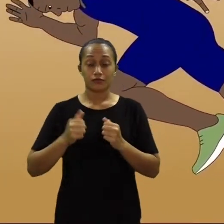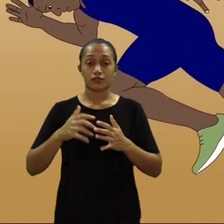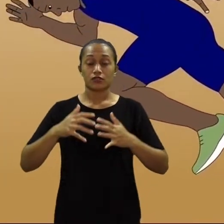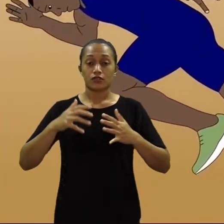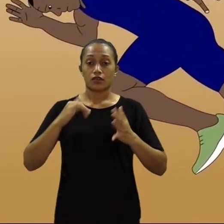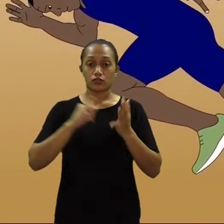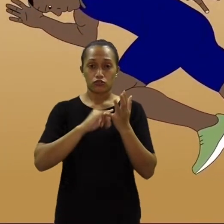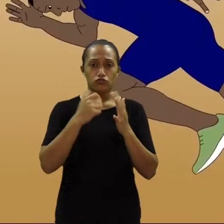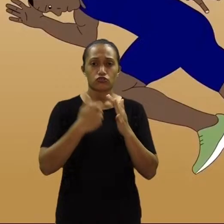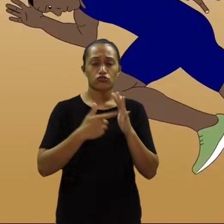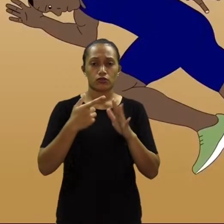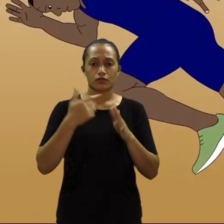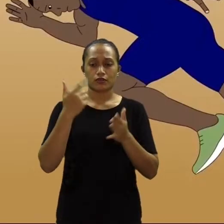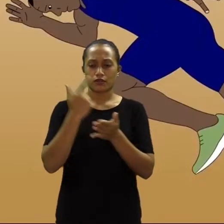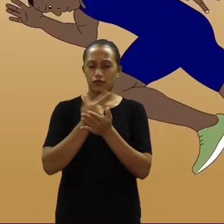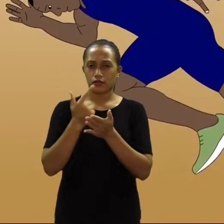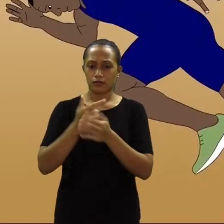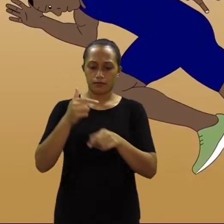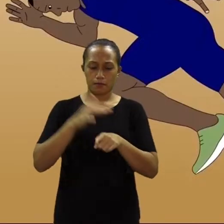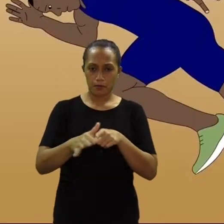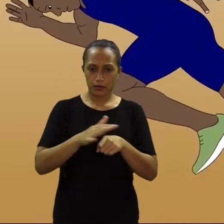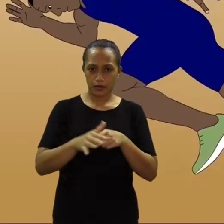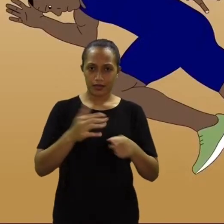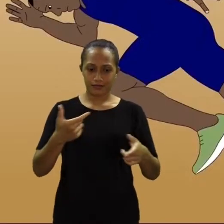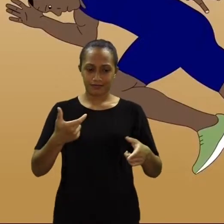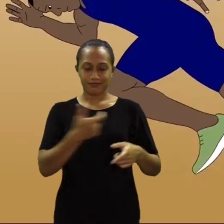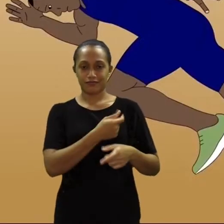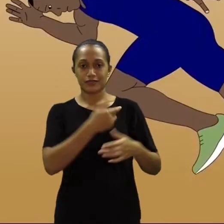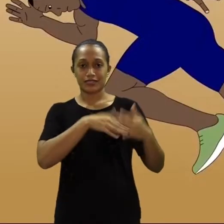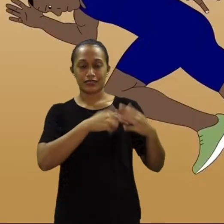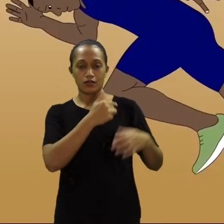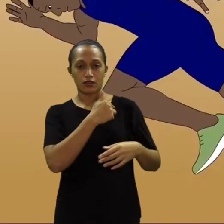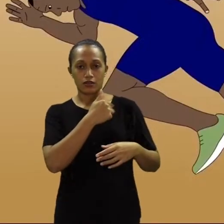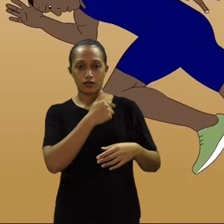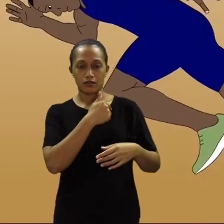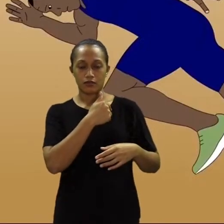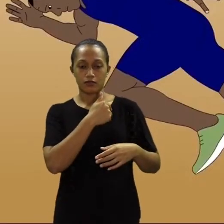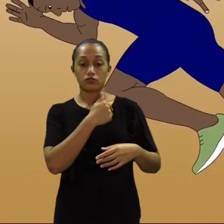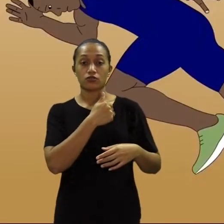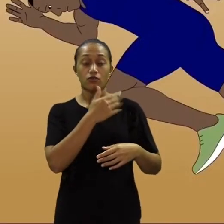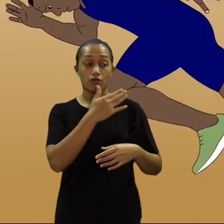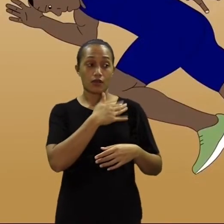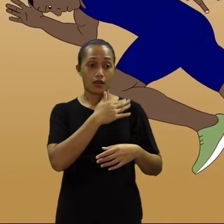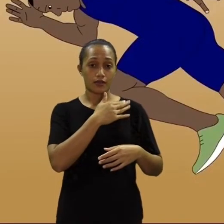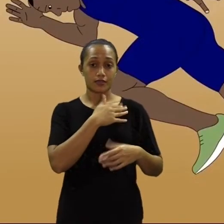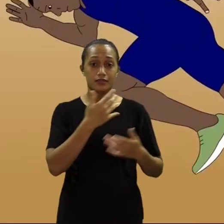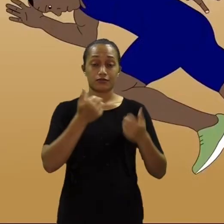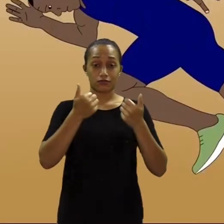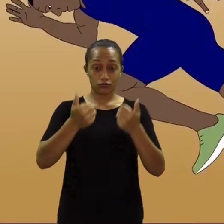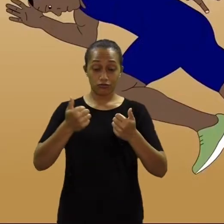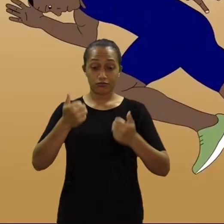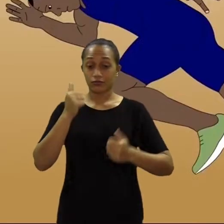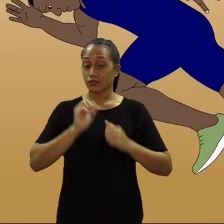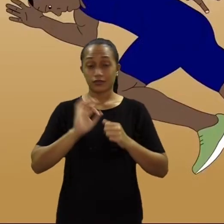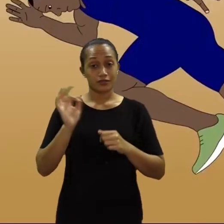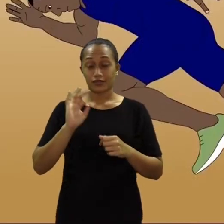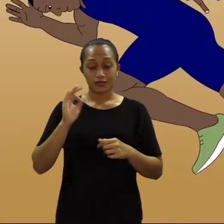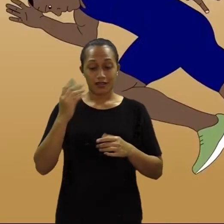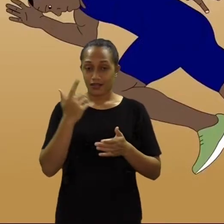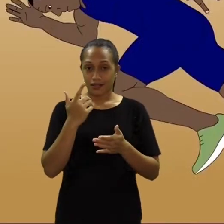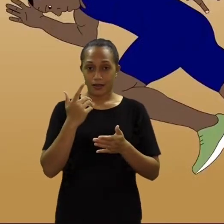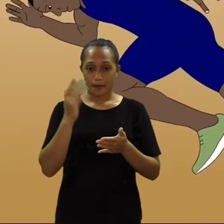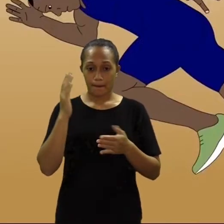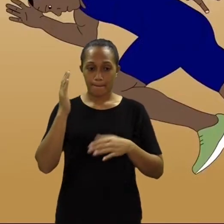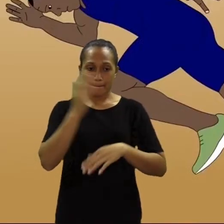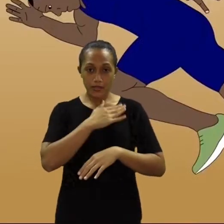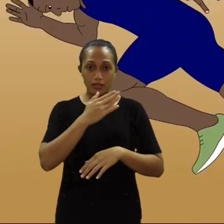heart. Stroke volume is the amount of blood ejected from the heart per beat. So the heart of someone who is really fit does not need to beat as many times